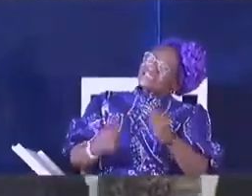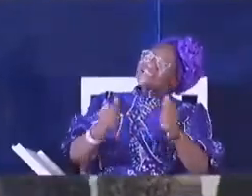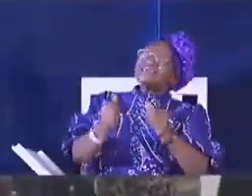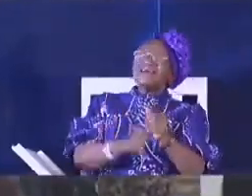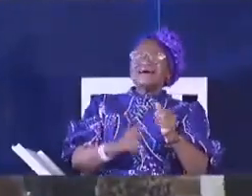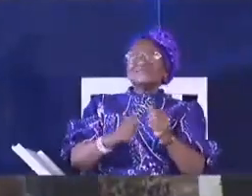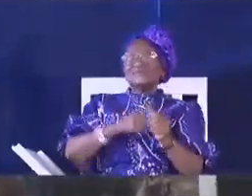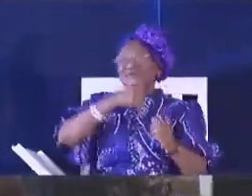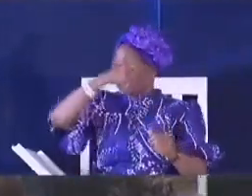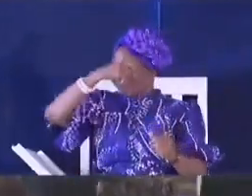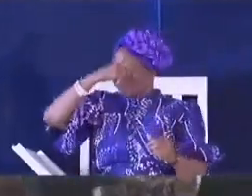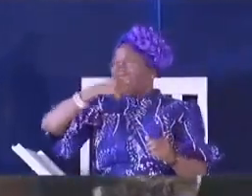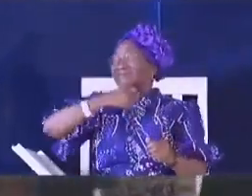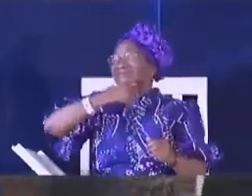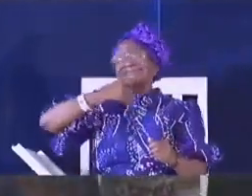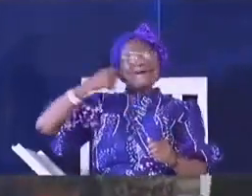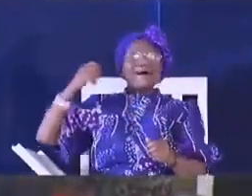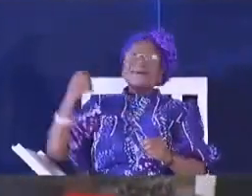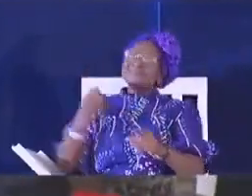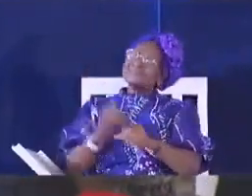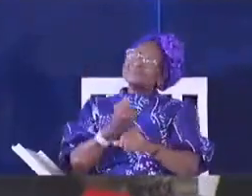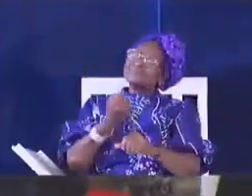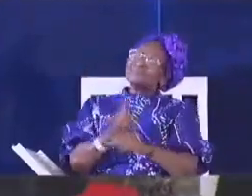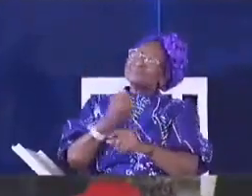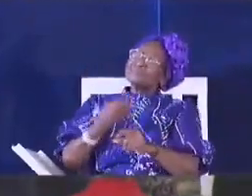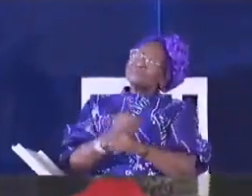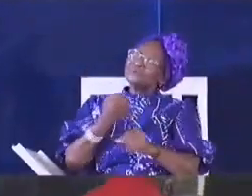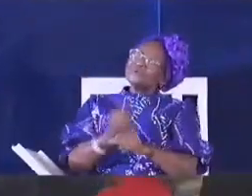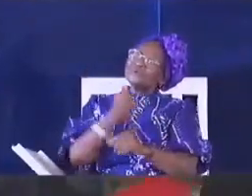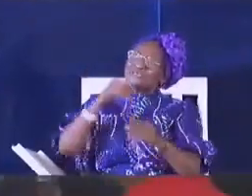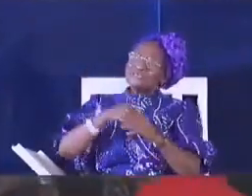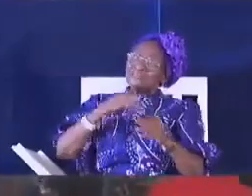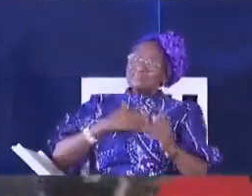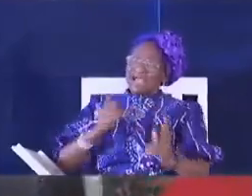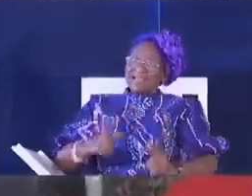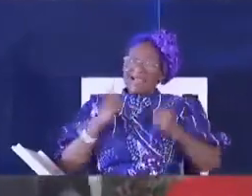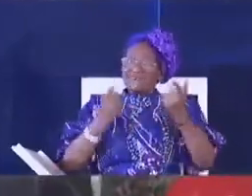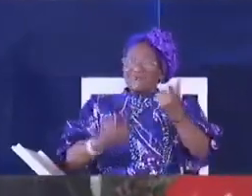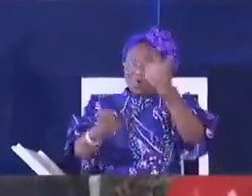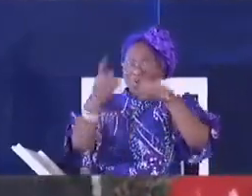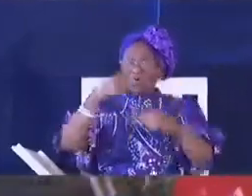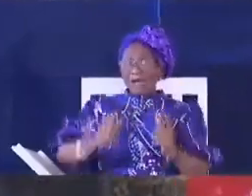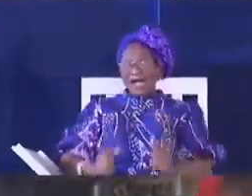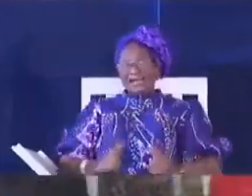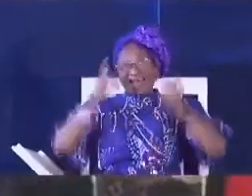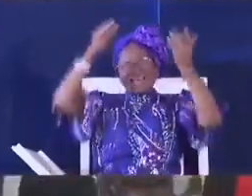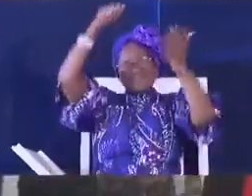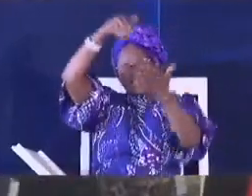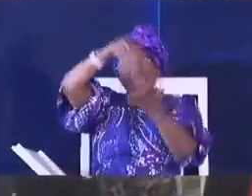Every dry bone in my life, you must come alive again.